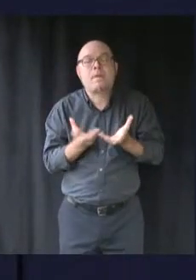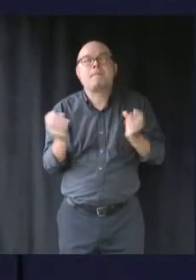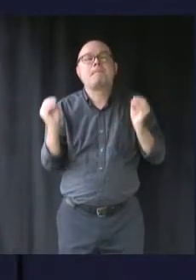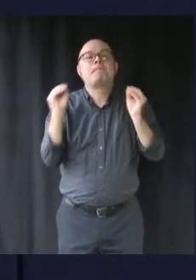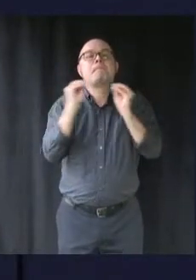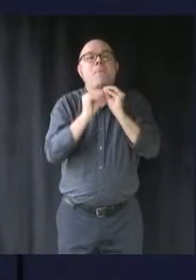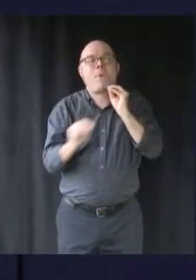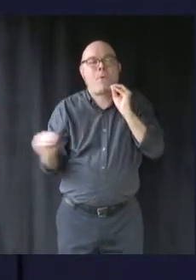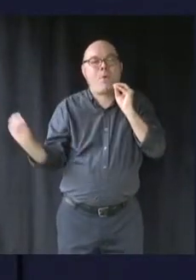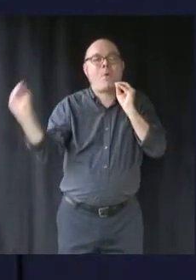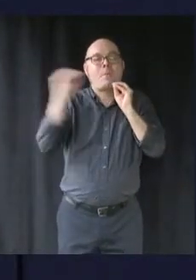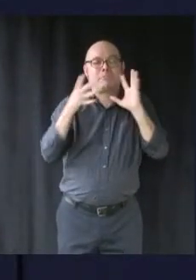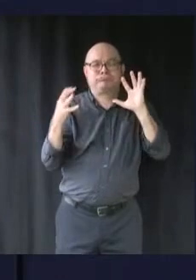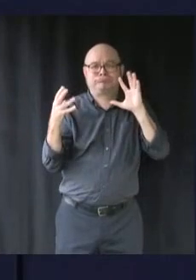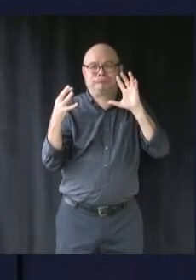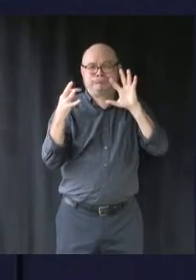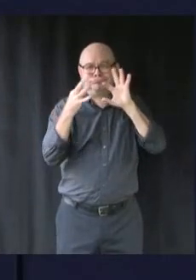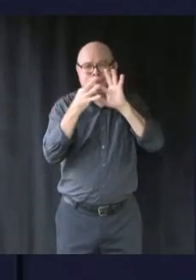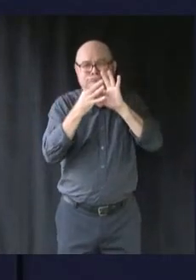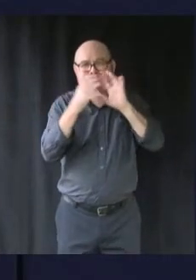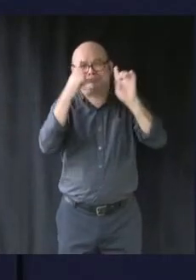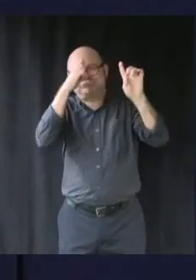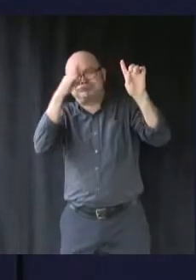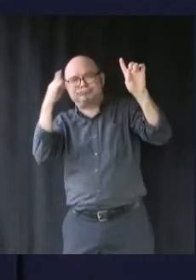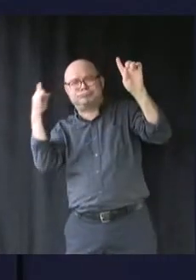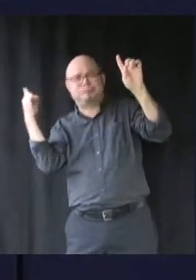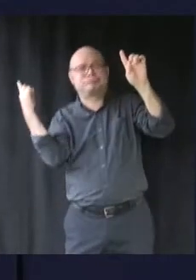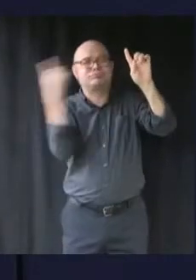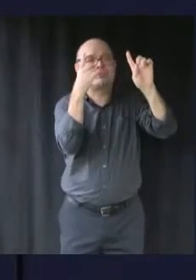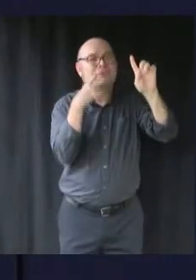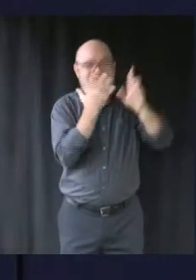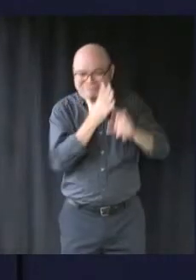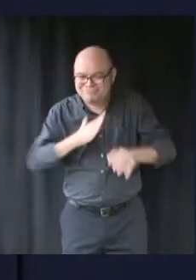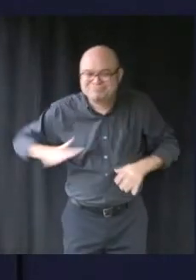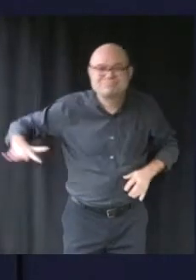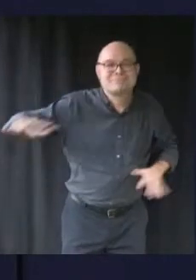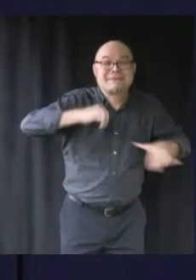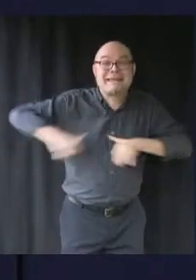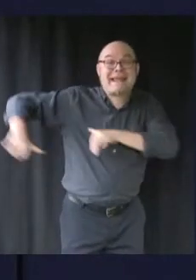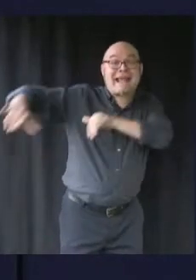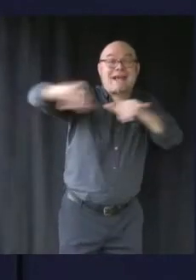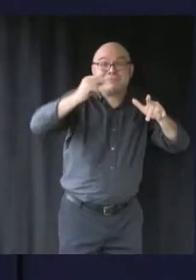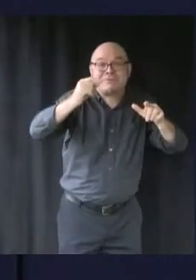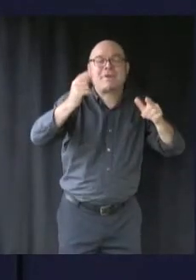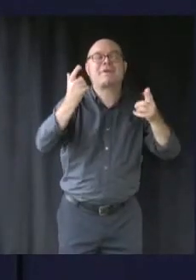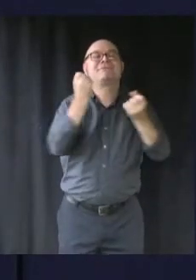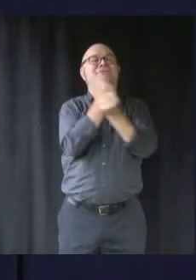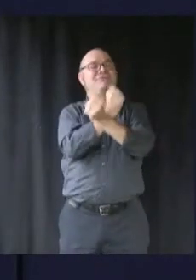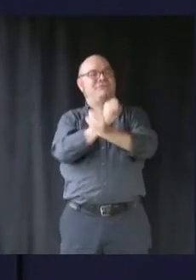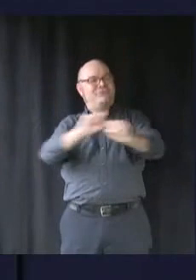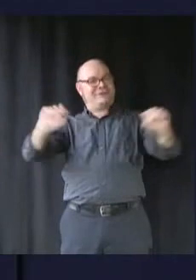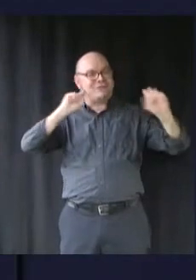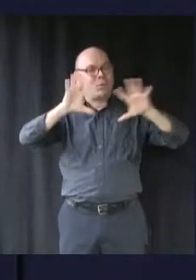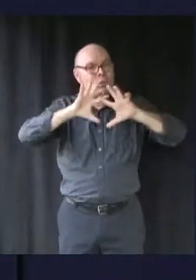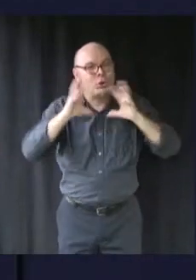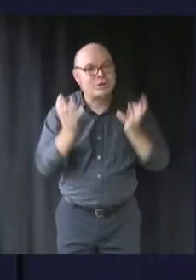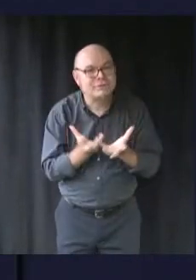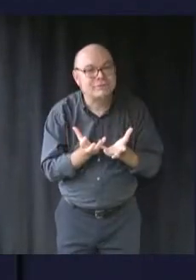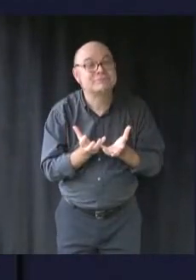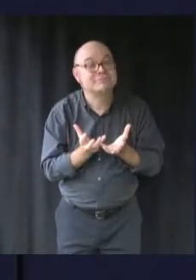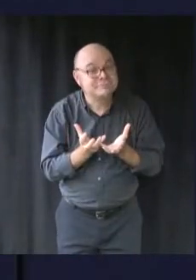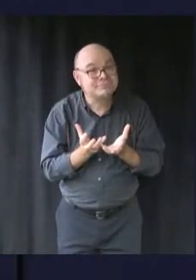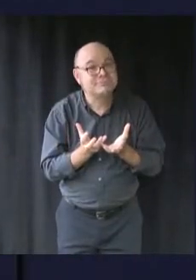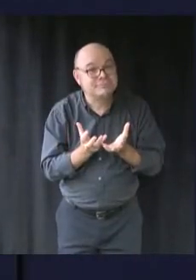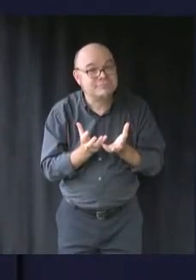to pursue the highest dreams and unleash their full potential. And for you students that are here, undergraduates at this